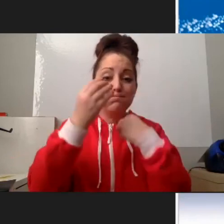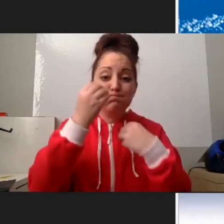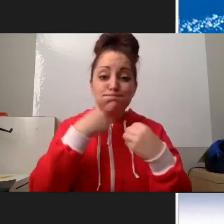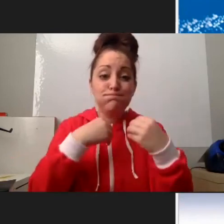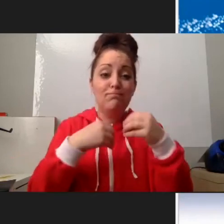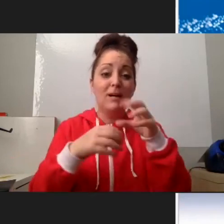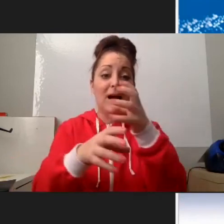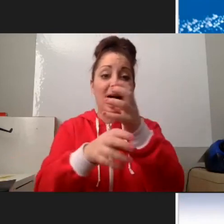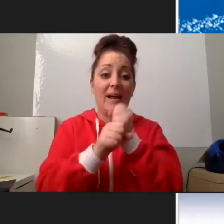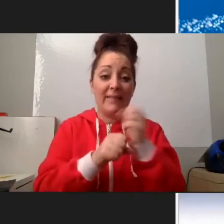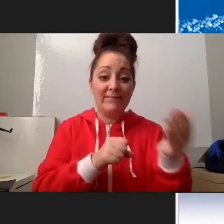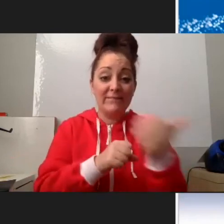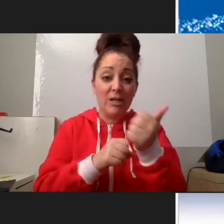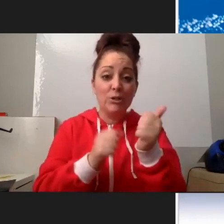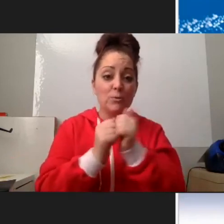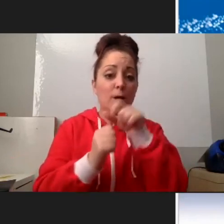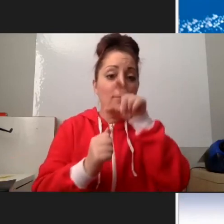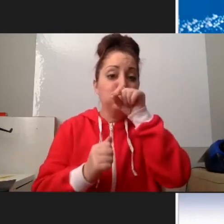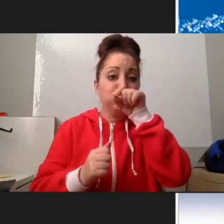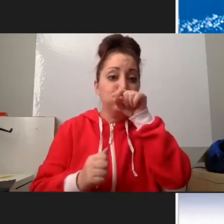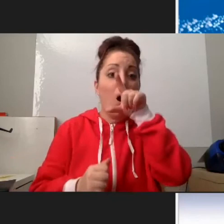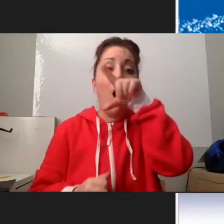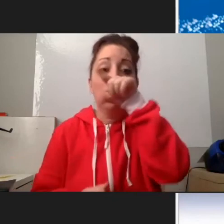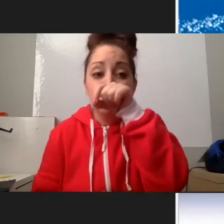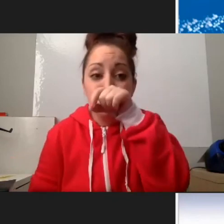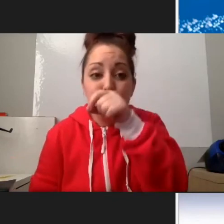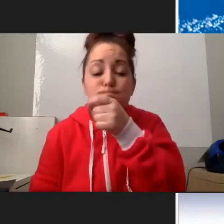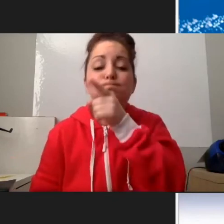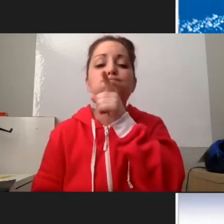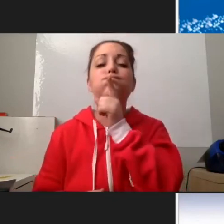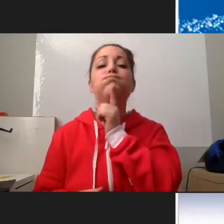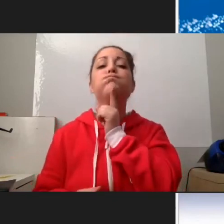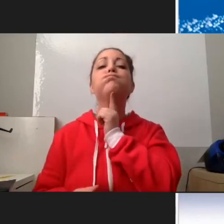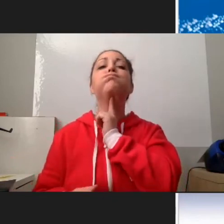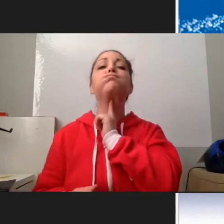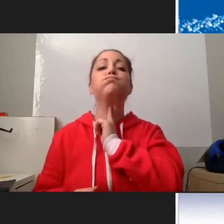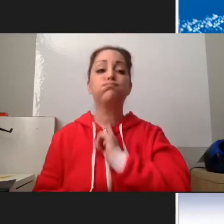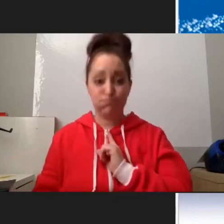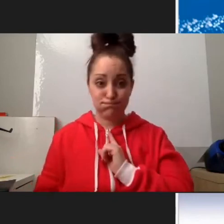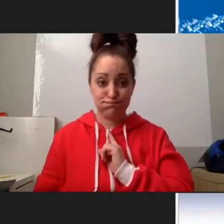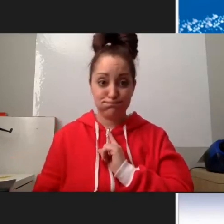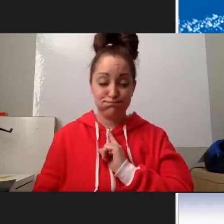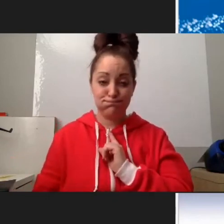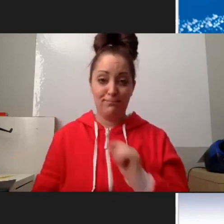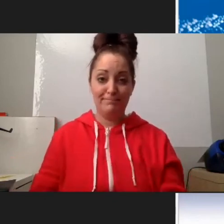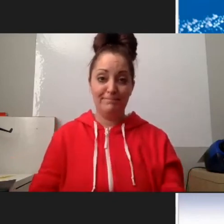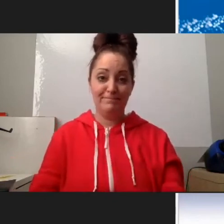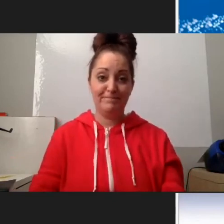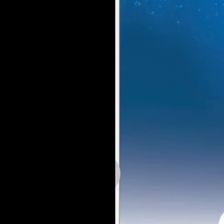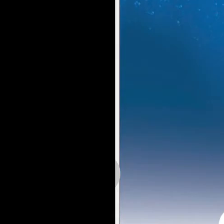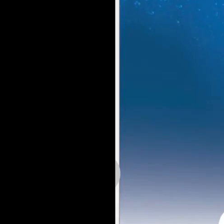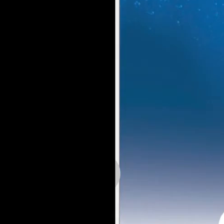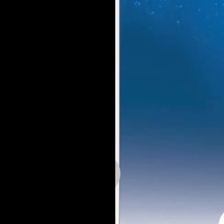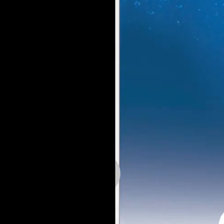He catches fish with his beak and swallows it head first.